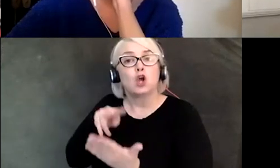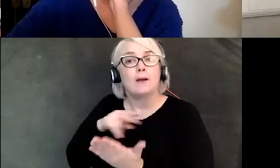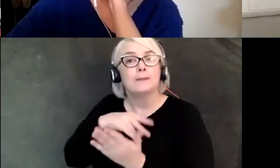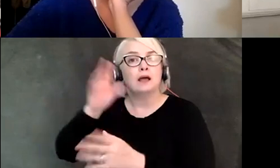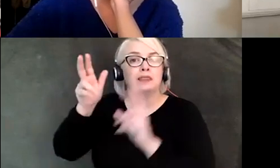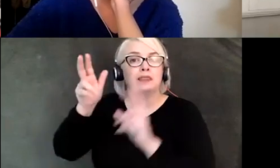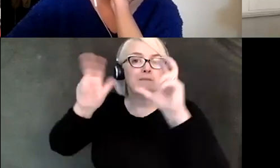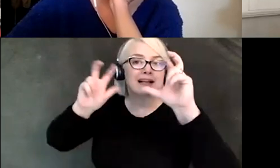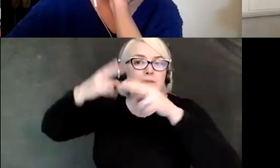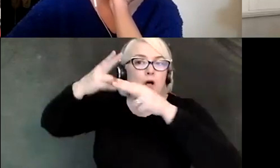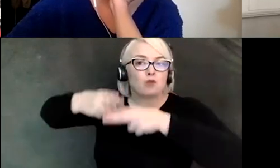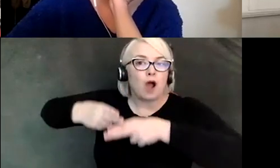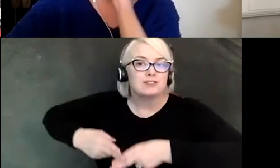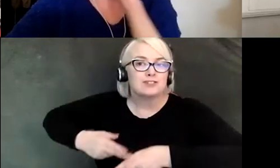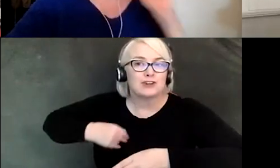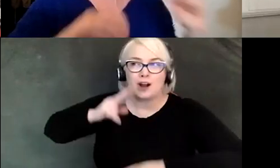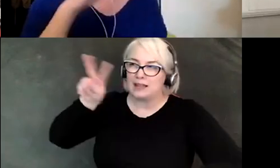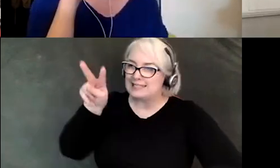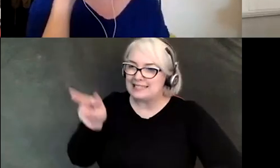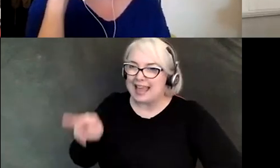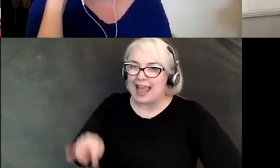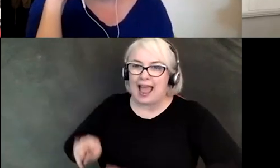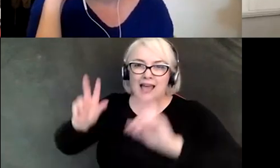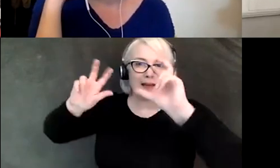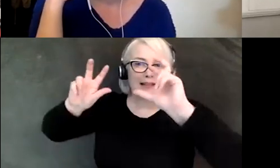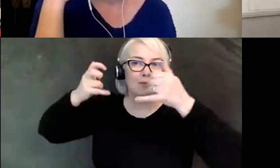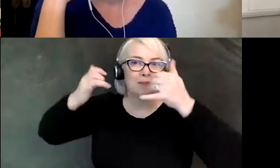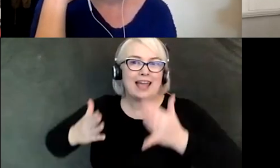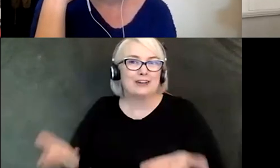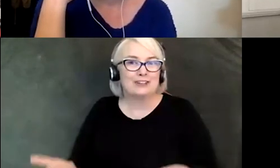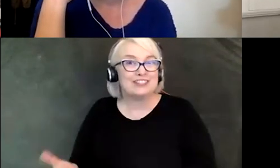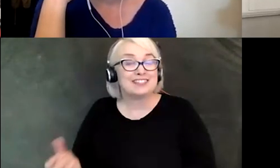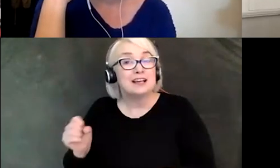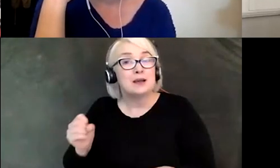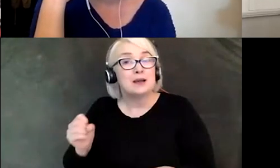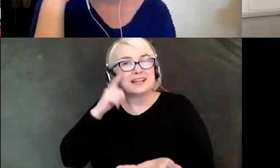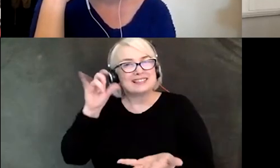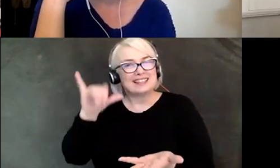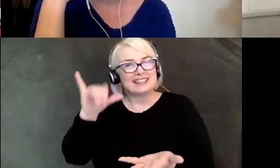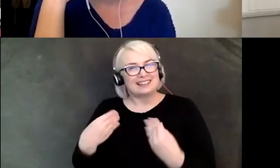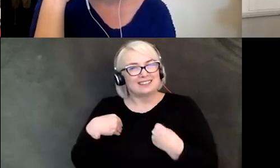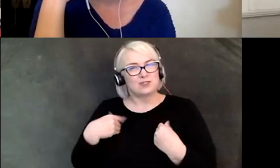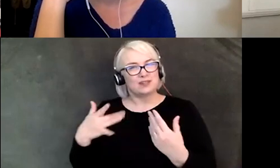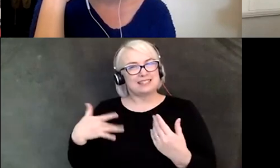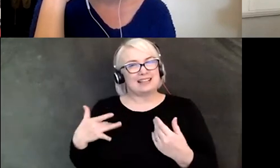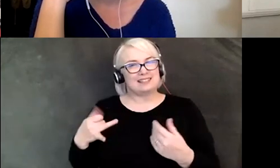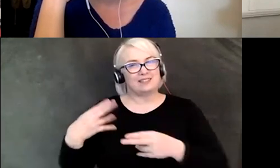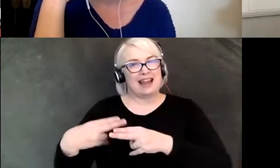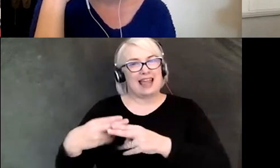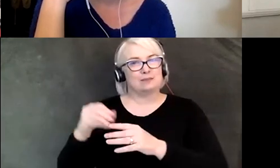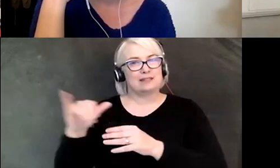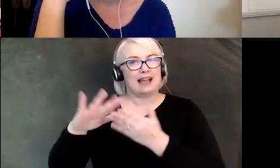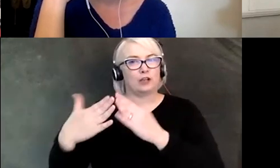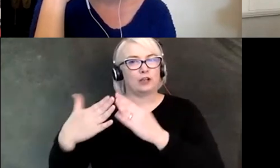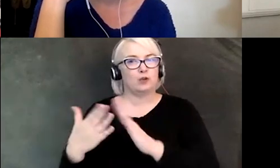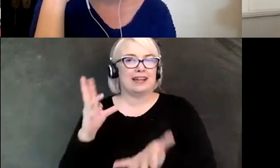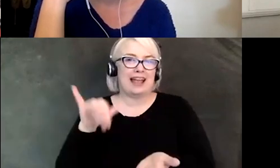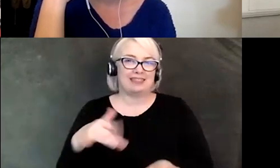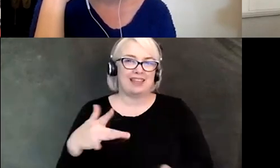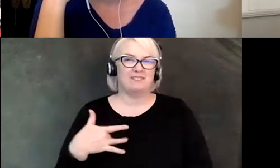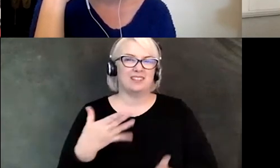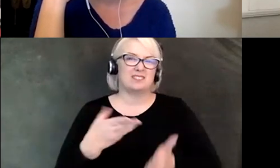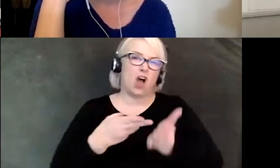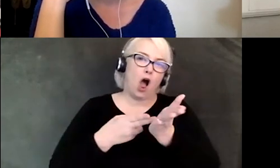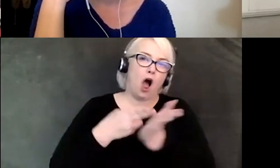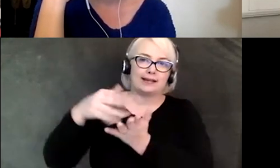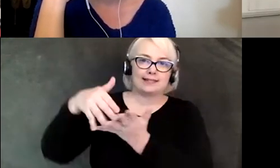basketball players. And because that will give you a sense of the names in that community sometimes. And there is a level of like honesty about that, you know,